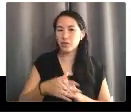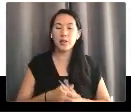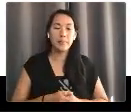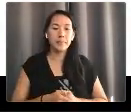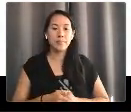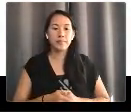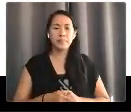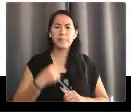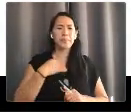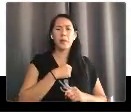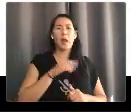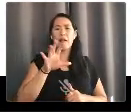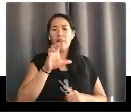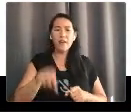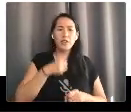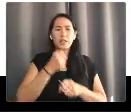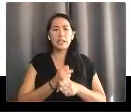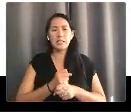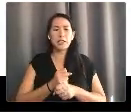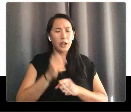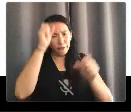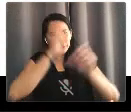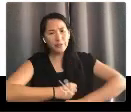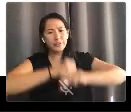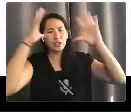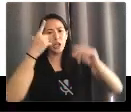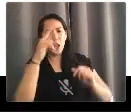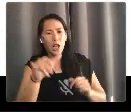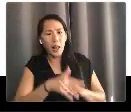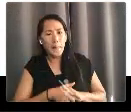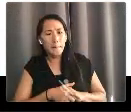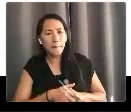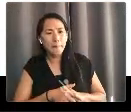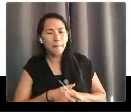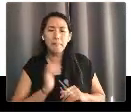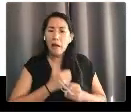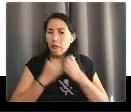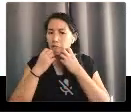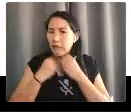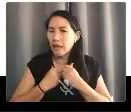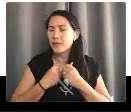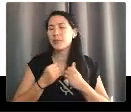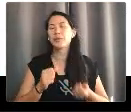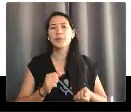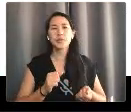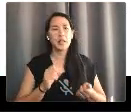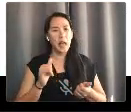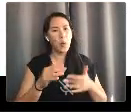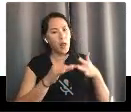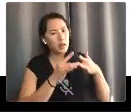What is our 500-year vision? What values do we want to guide us to get us